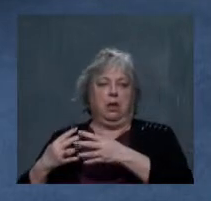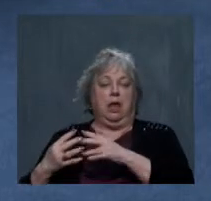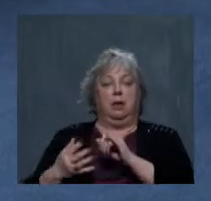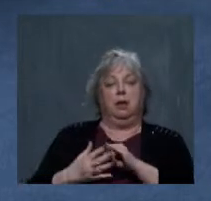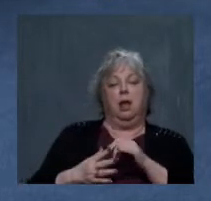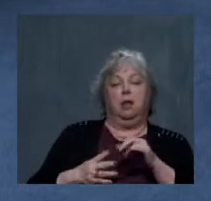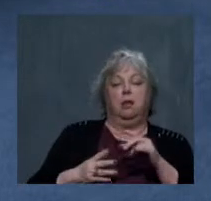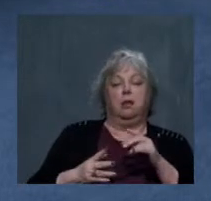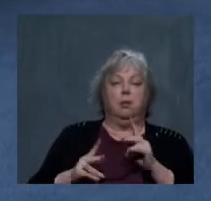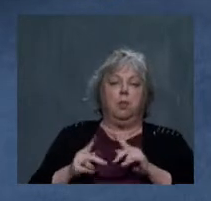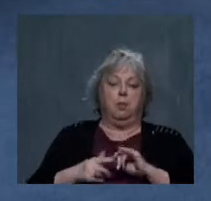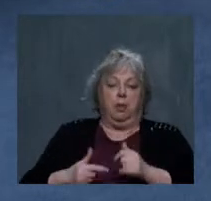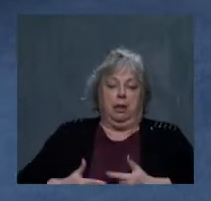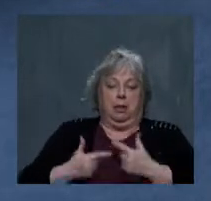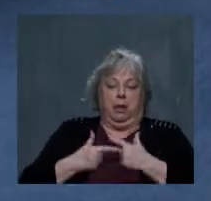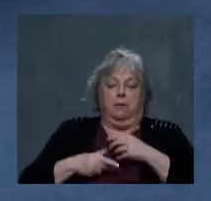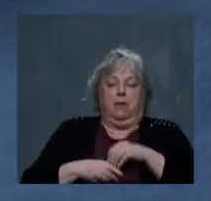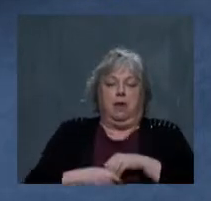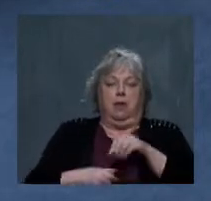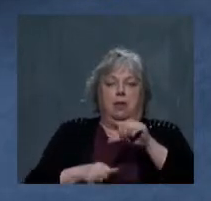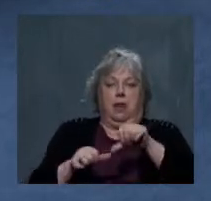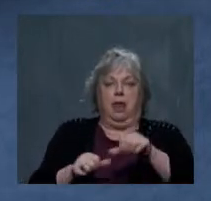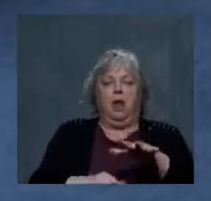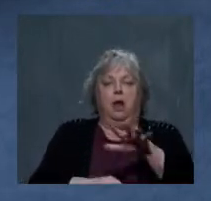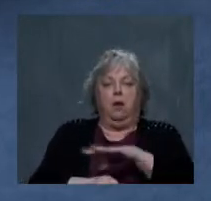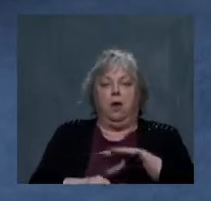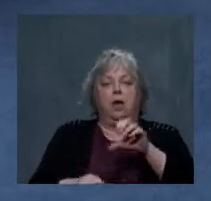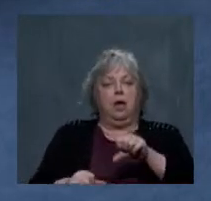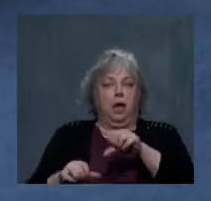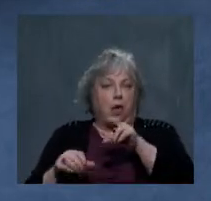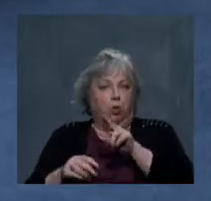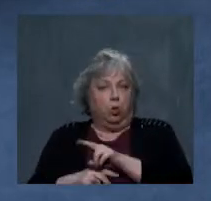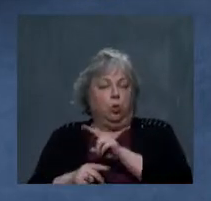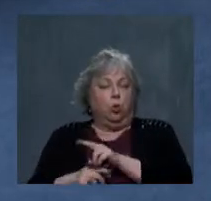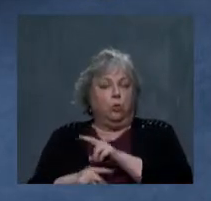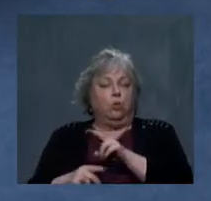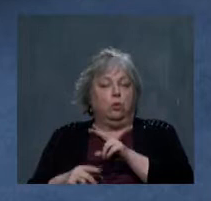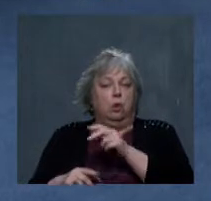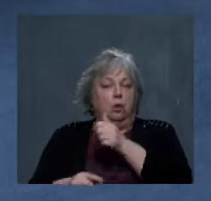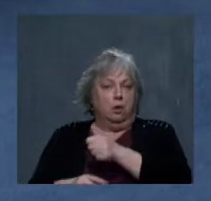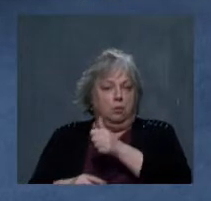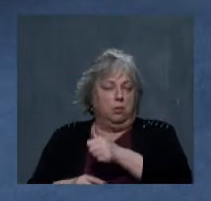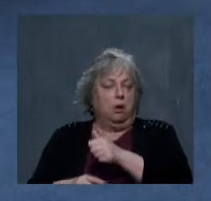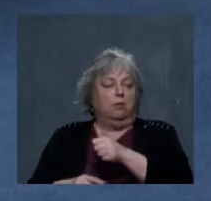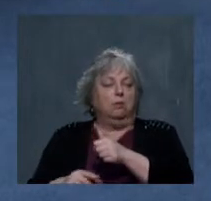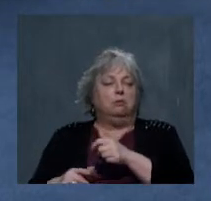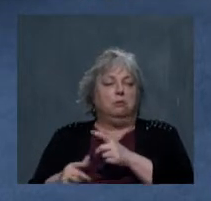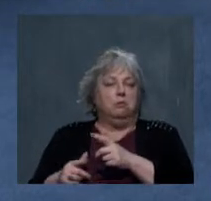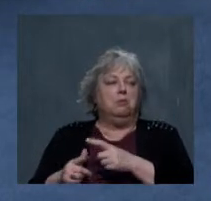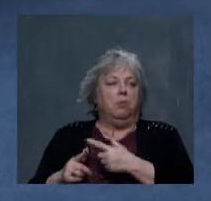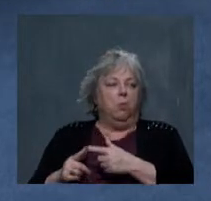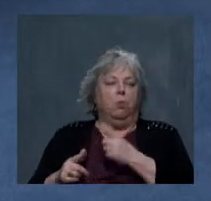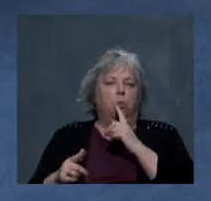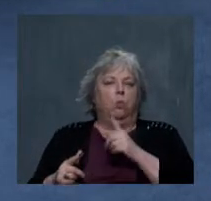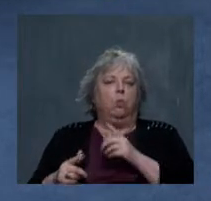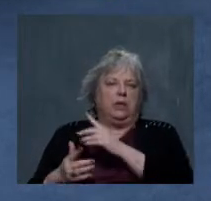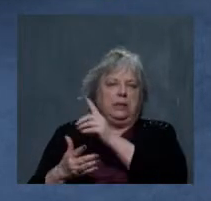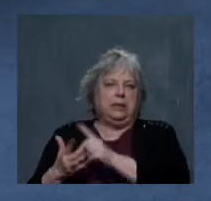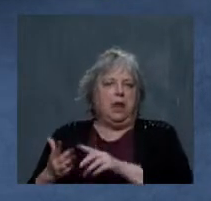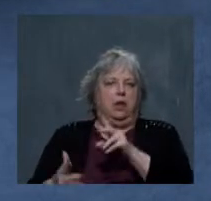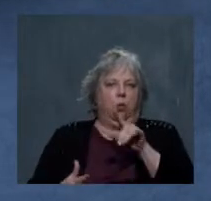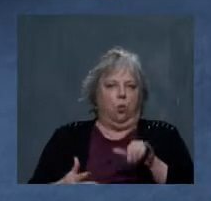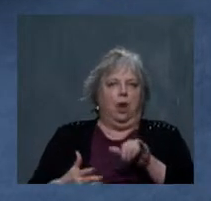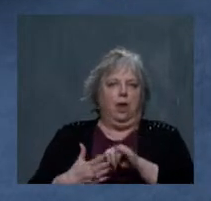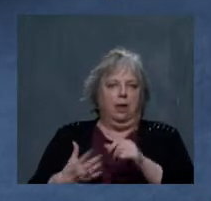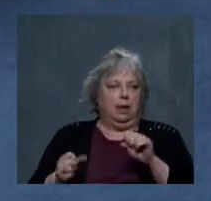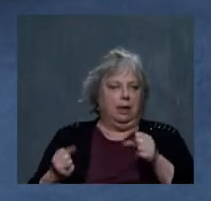of the subdivision can use to provide access in and out, only to residents of that subdivision across this access, that we're going to design it so that